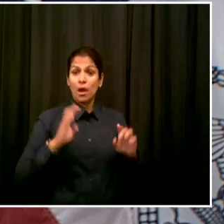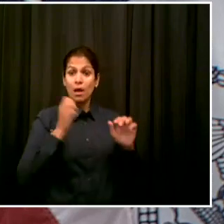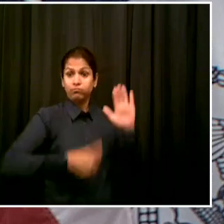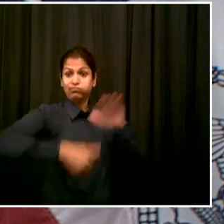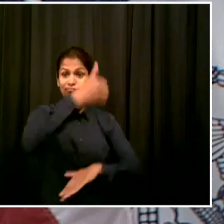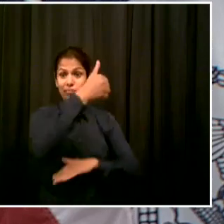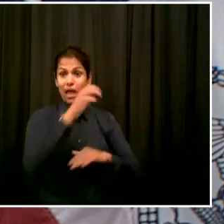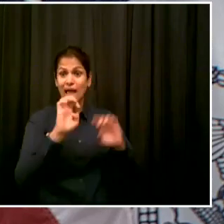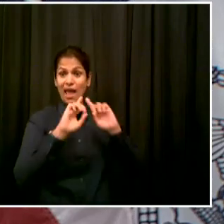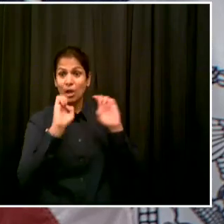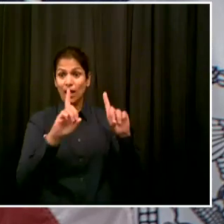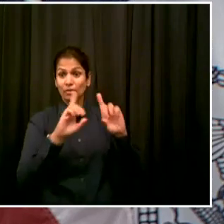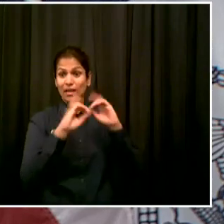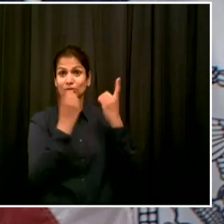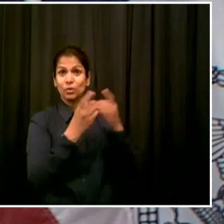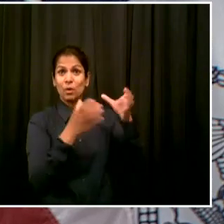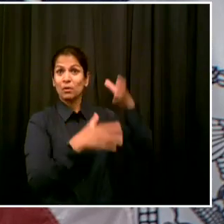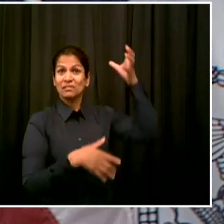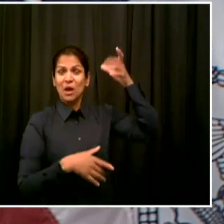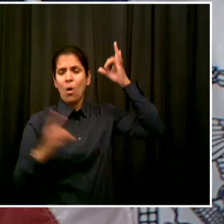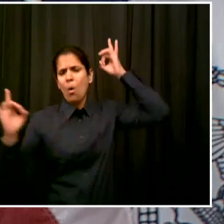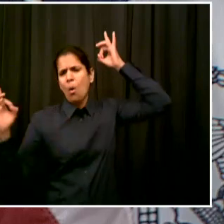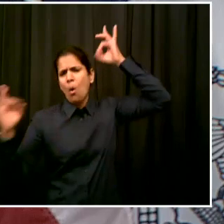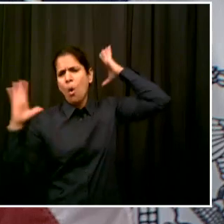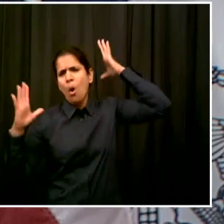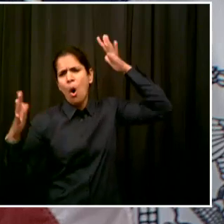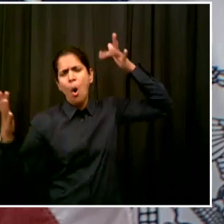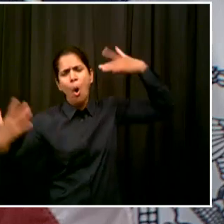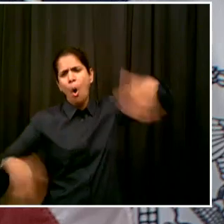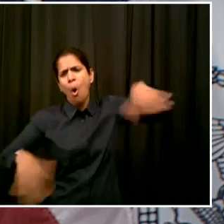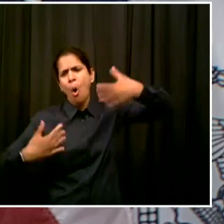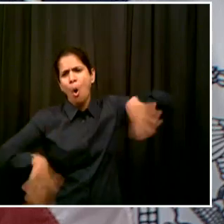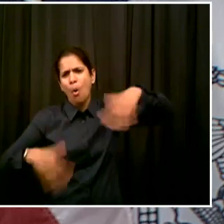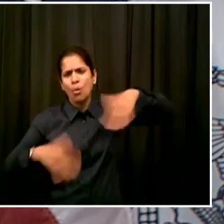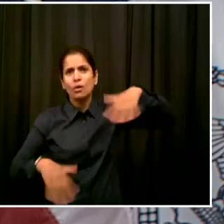leader. So I think that proposal just won't work.